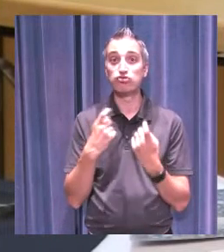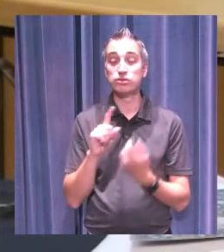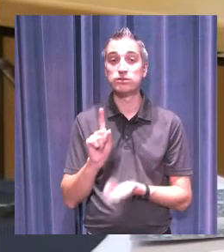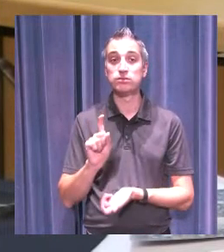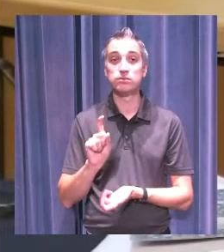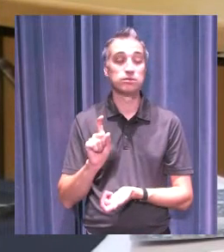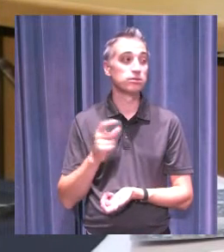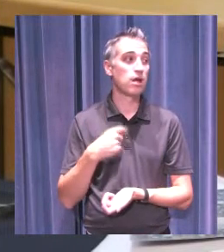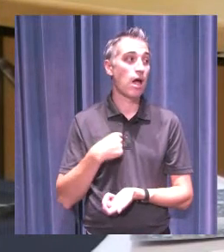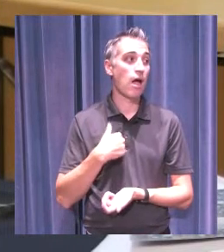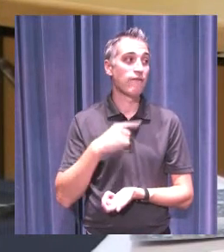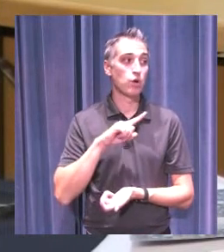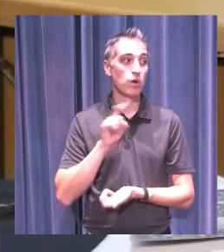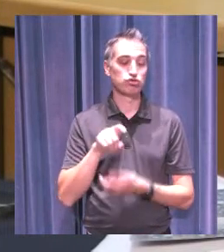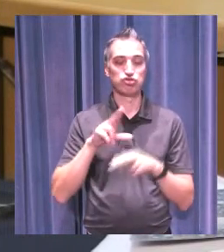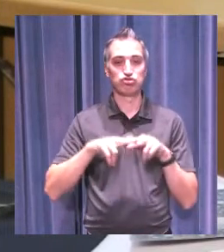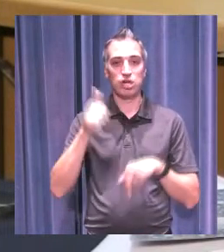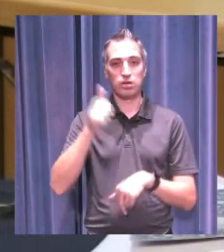I have a question.